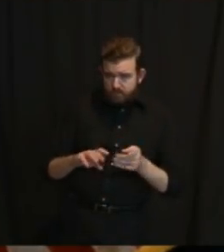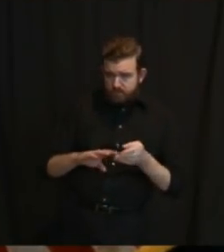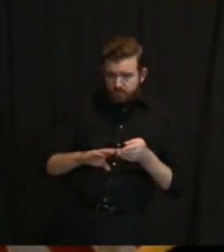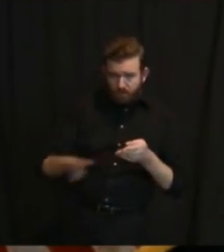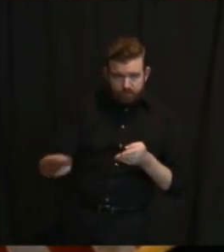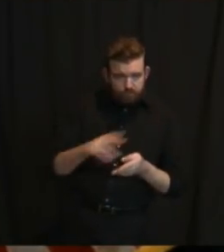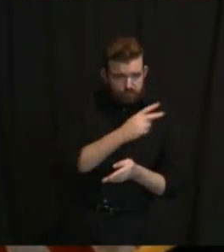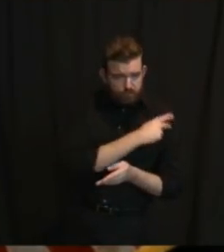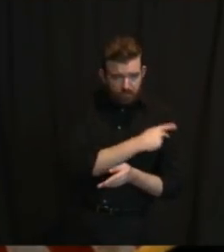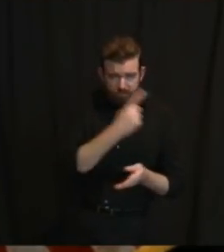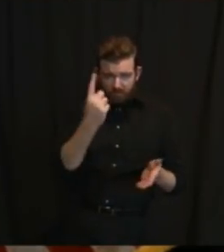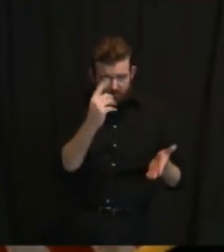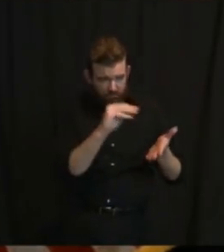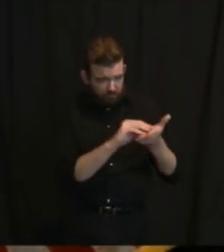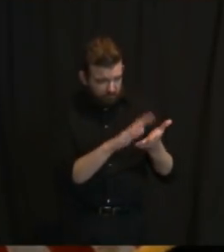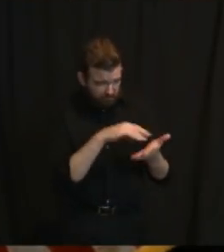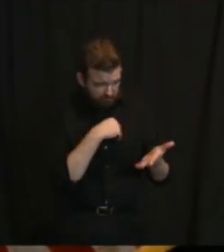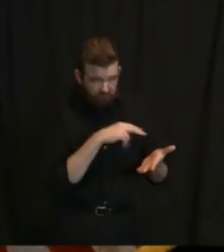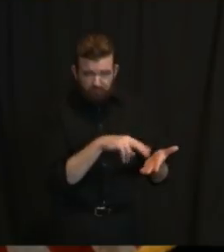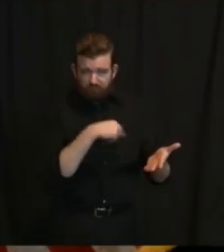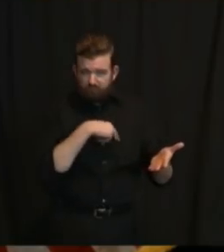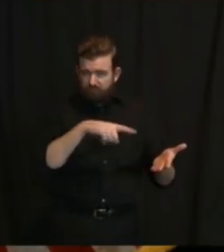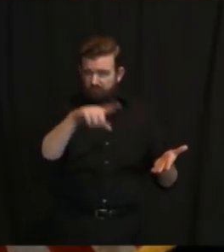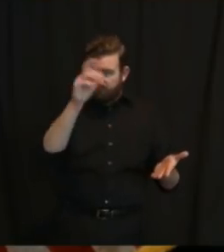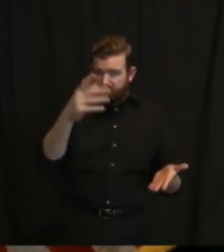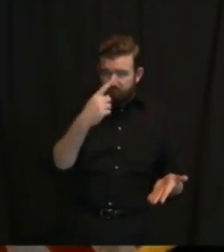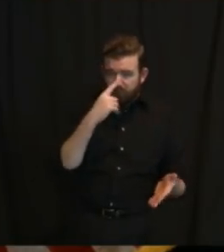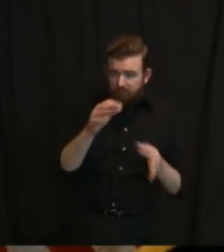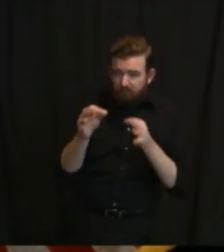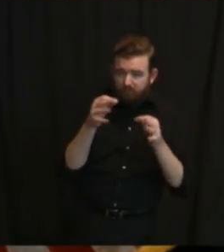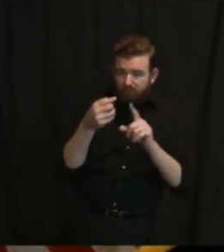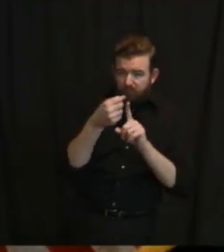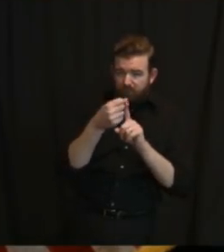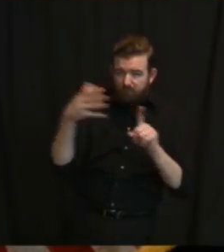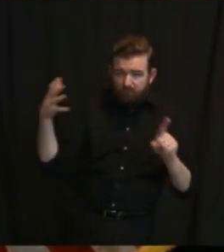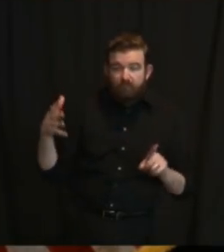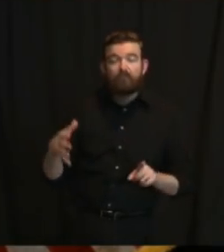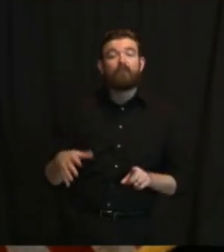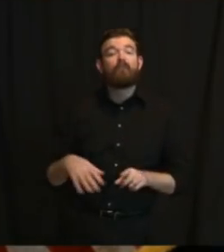other states have relaxed standards for getting a driver's license. Do you think New Jersey may do the same?